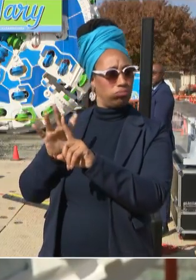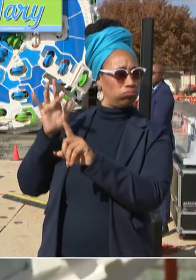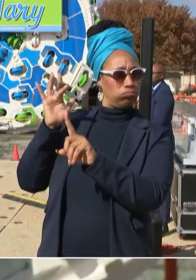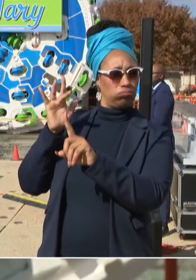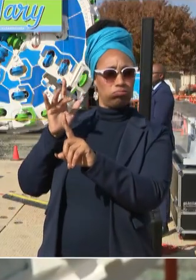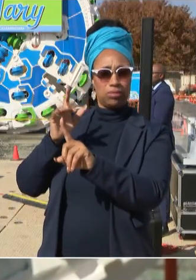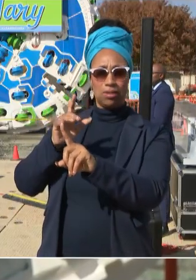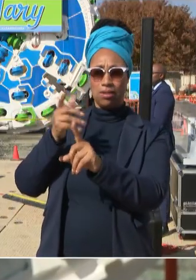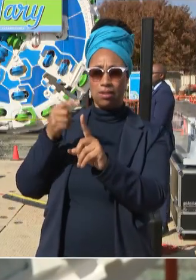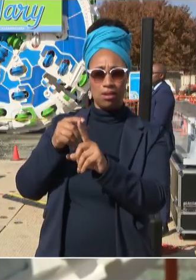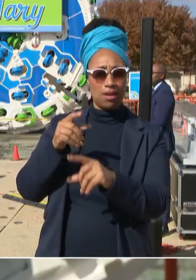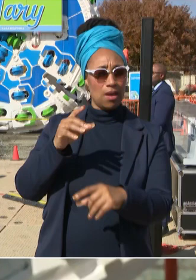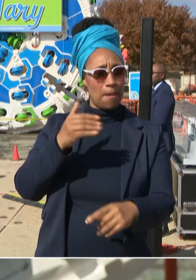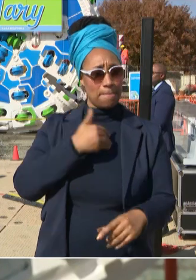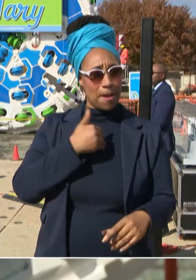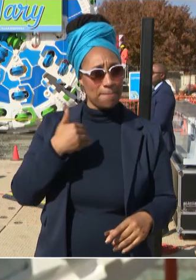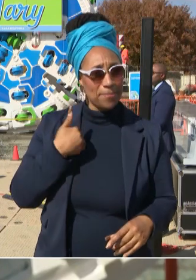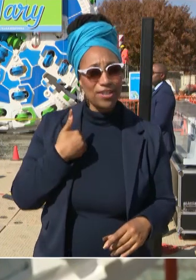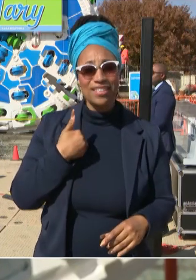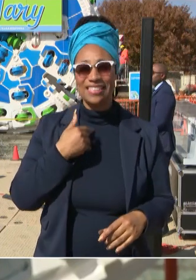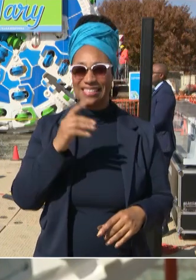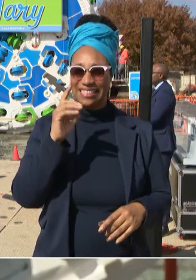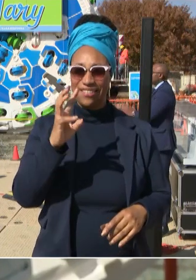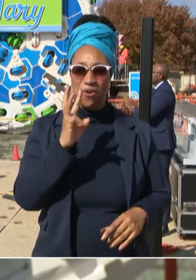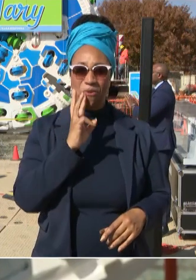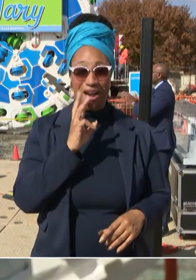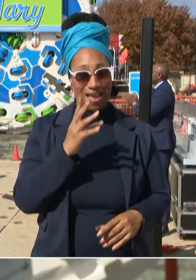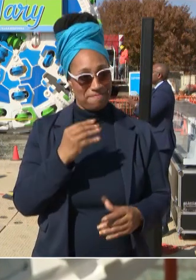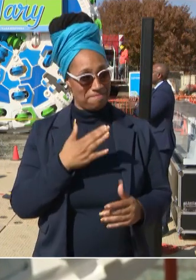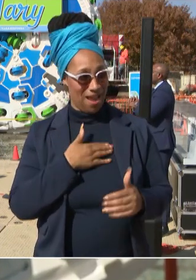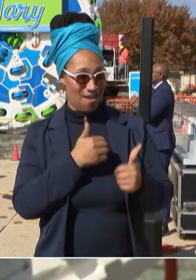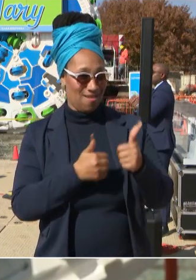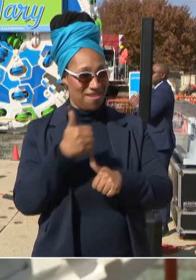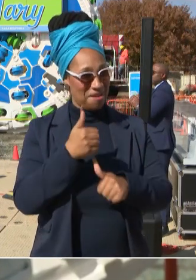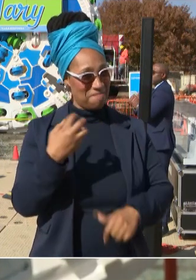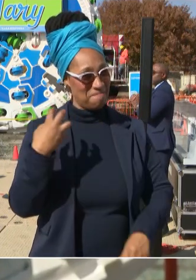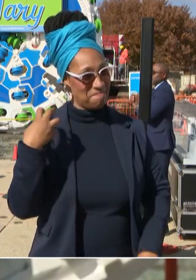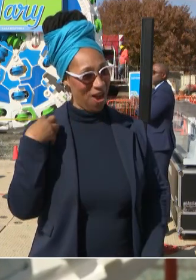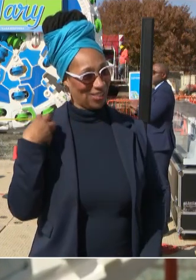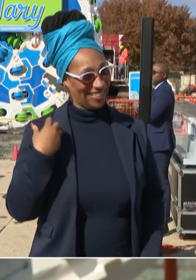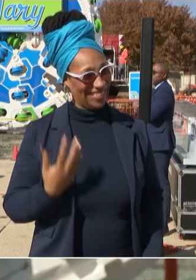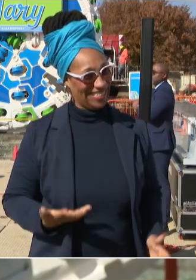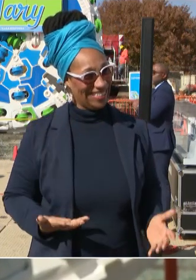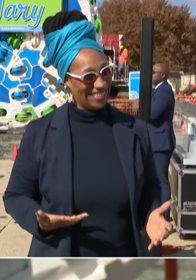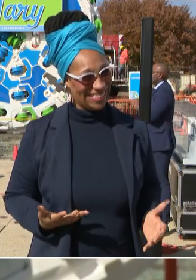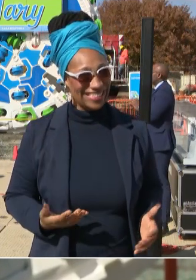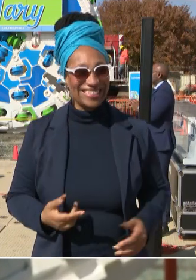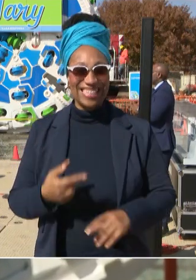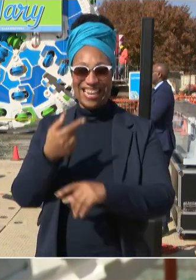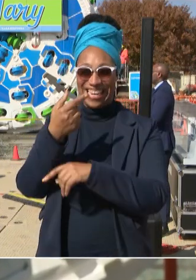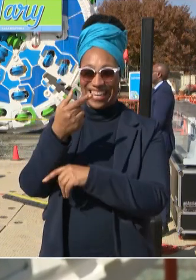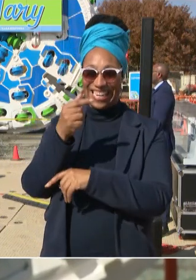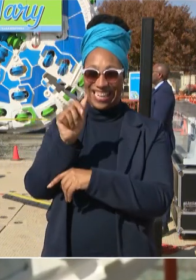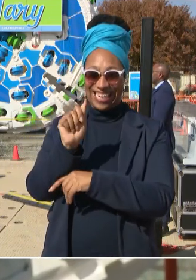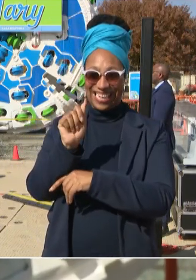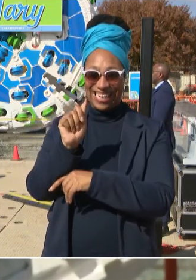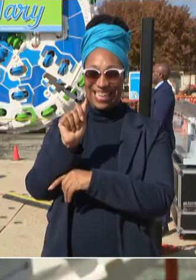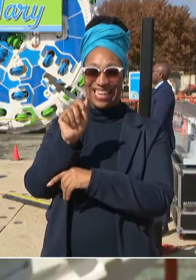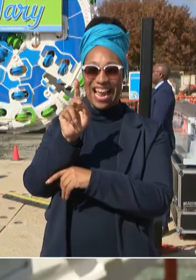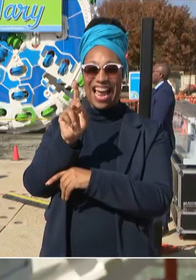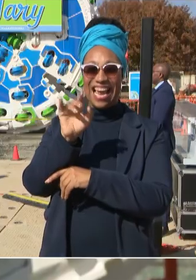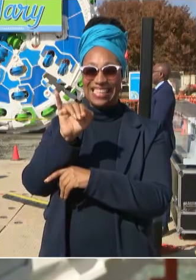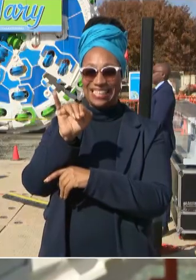boss. David Gaddis arrived at the authority in 2018, just as we were launching another tunnel boring